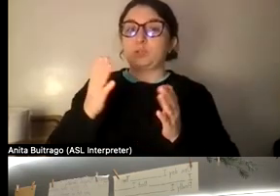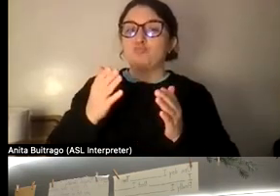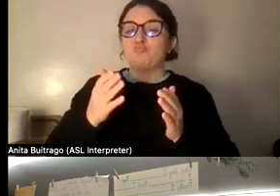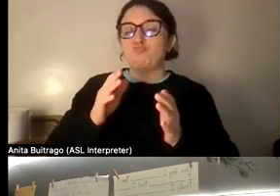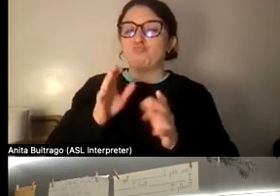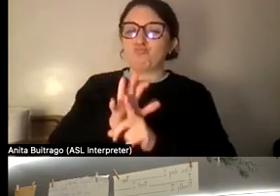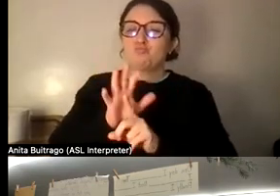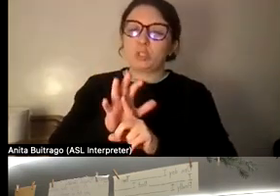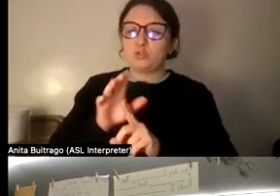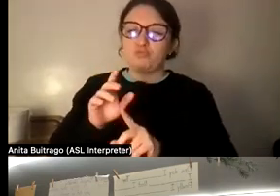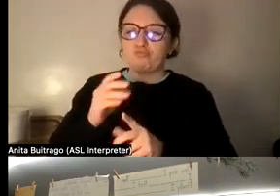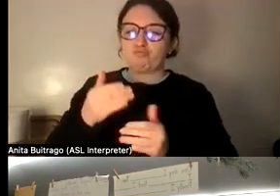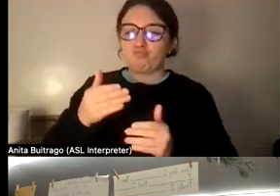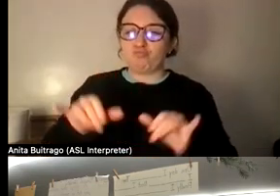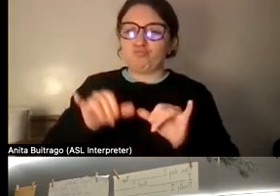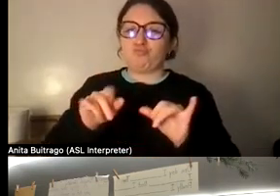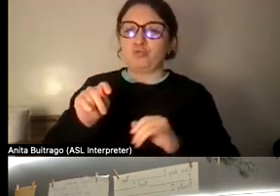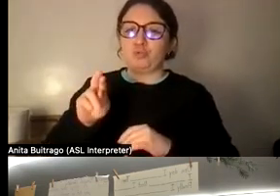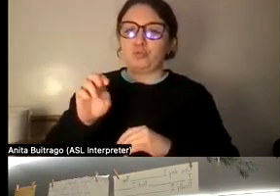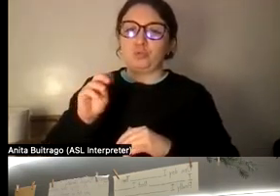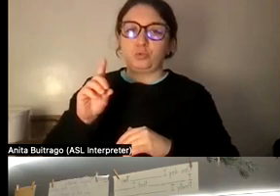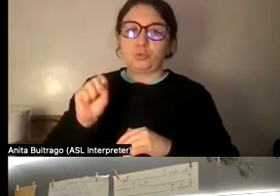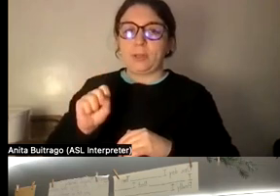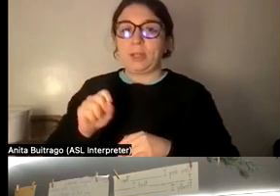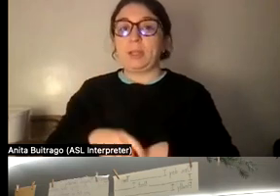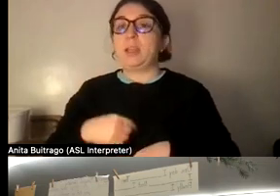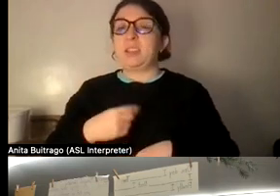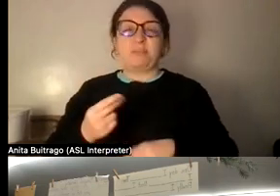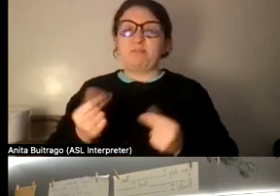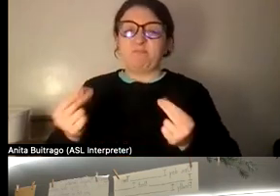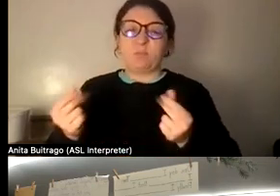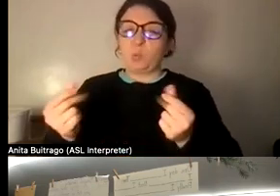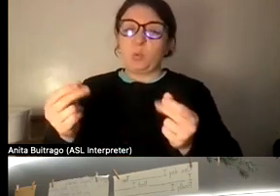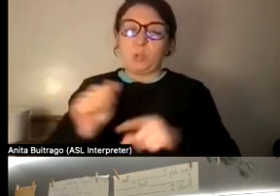just fun, quick drills. And we got it. We're moving.